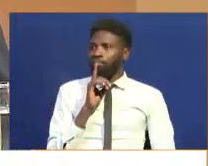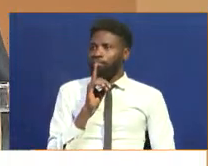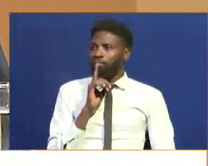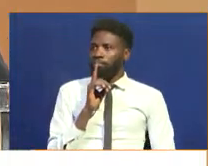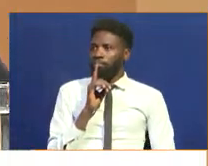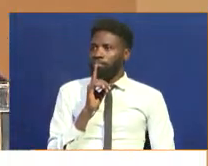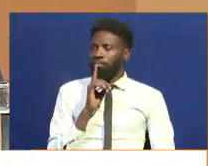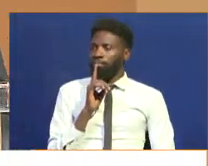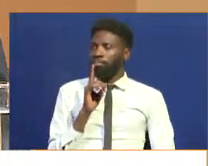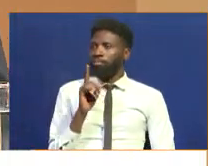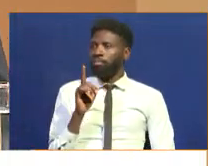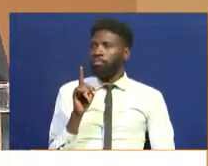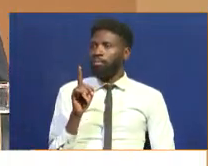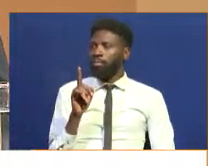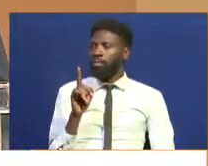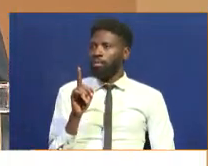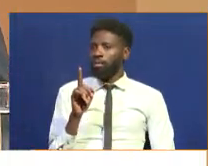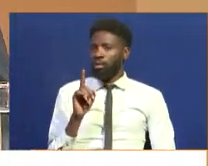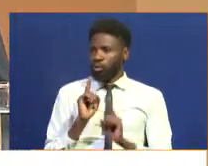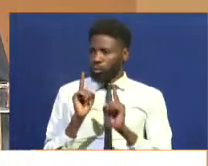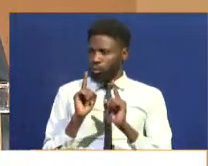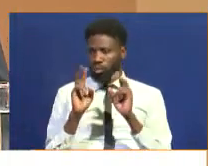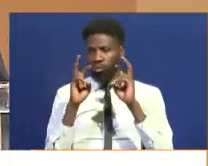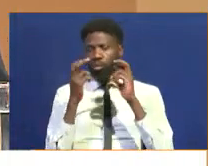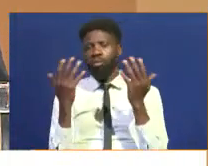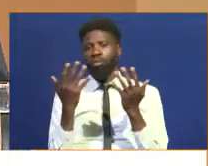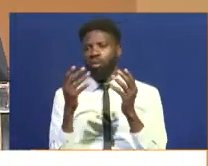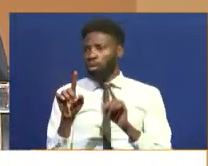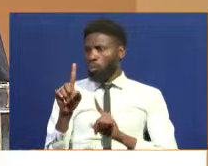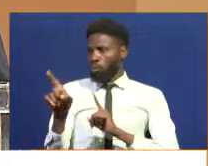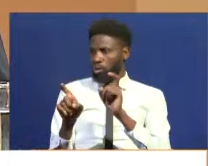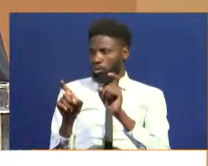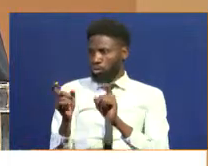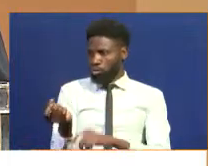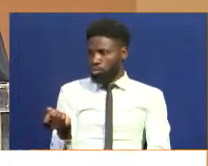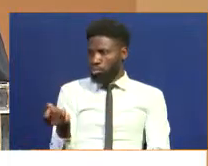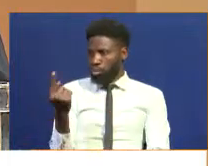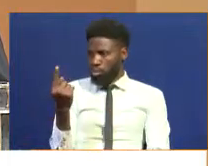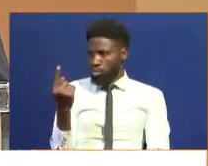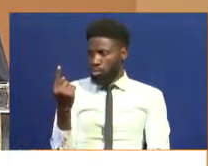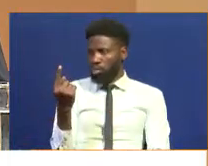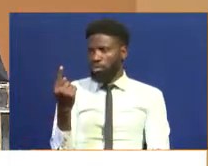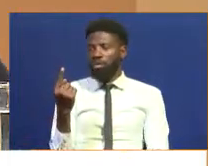operating, without also talking about the questions which were being